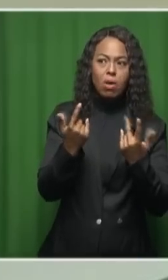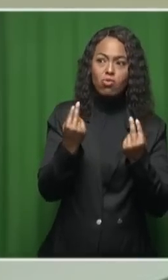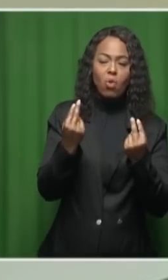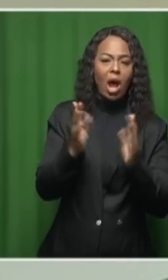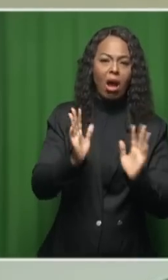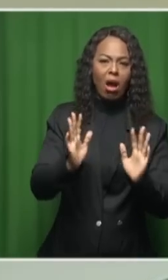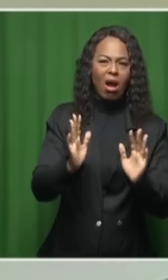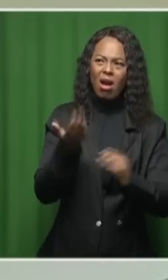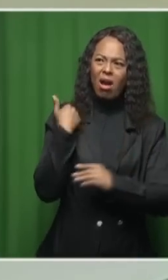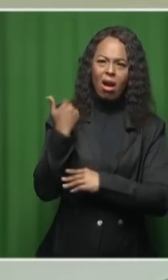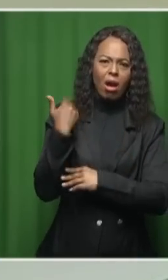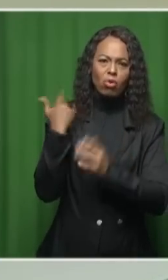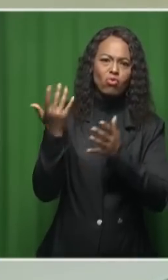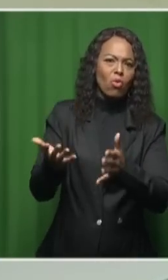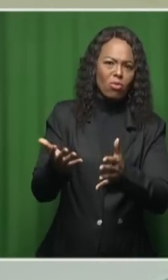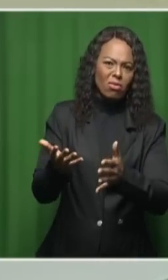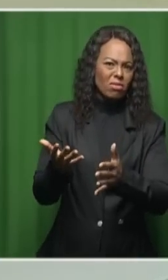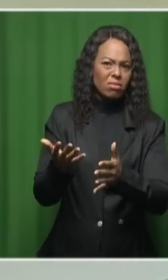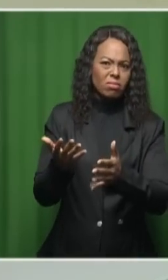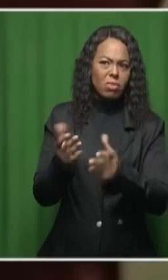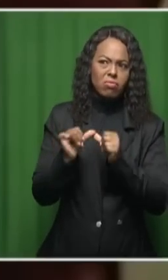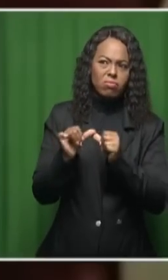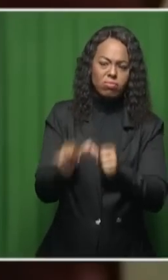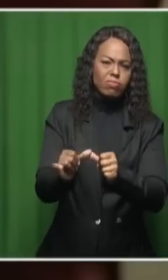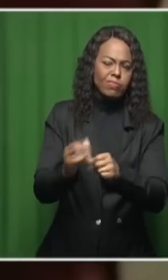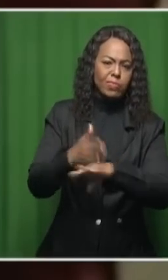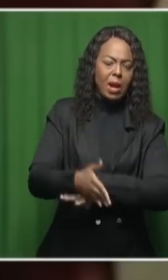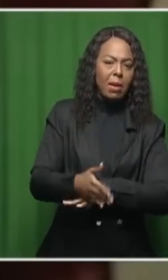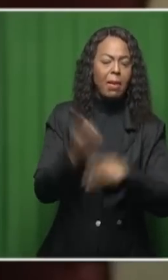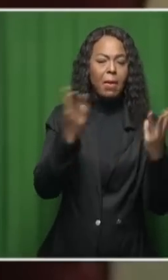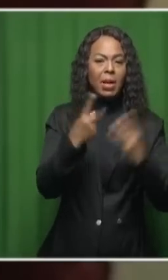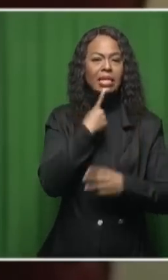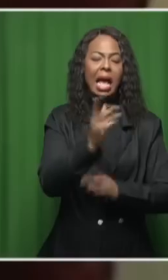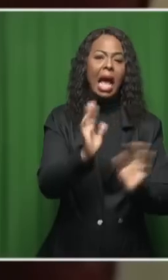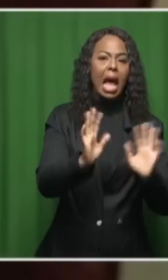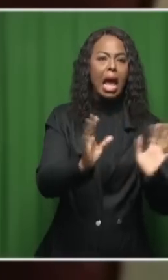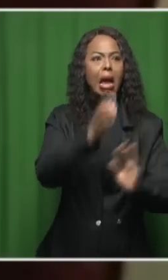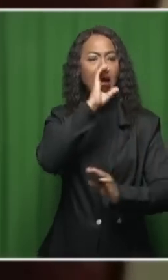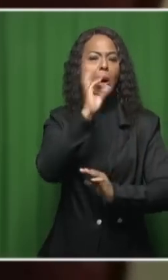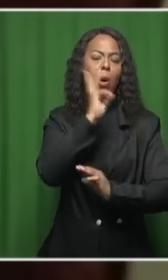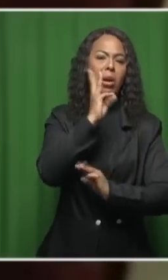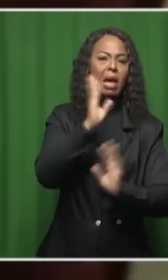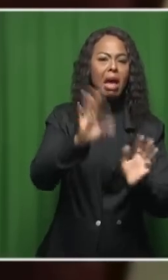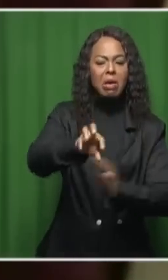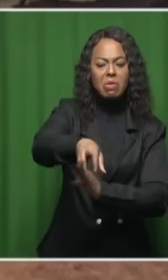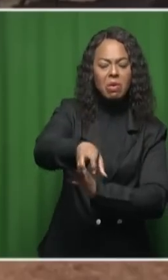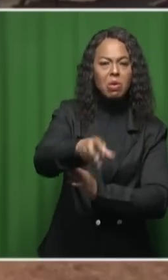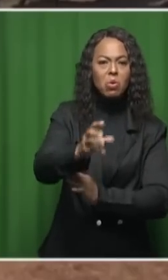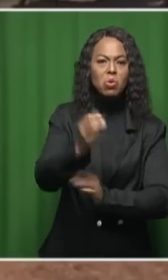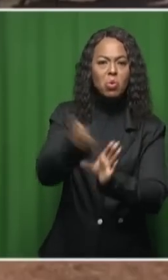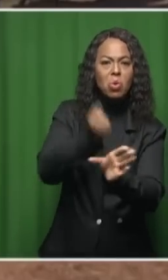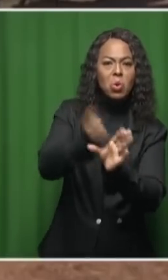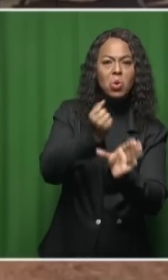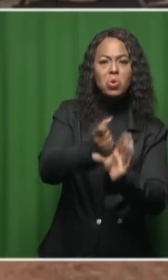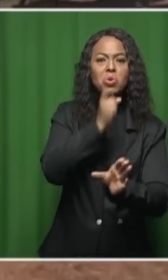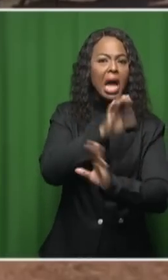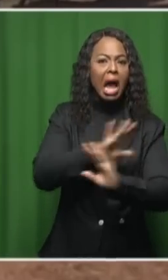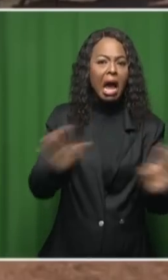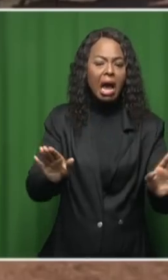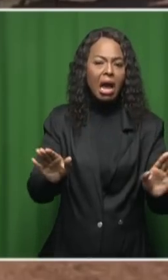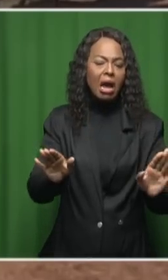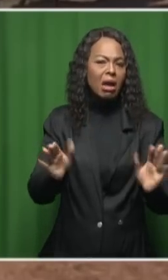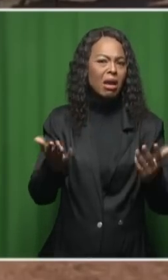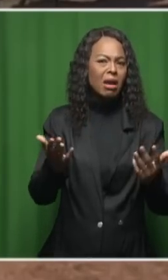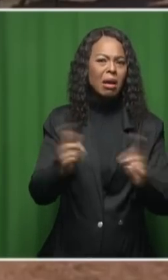long, long time. And now people are told not to drink the tap water, not to use it in cooking. Great. Have